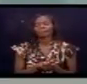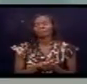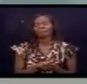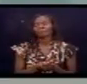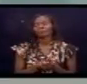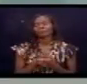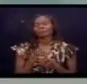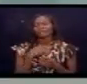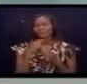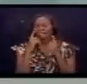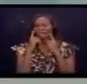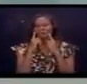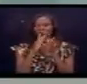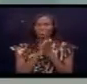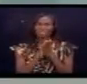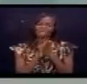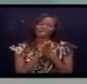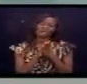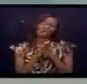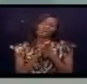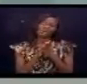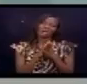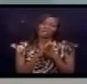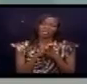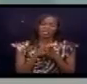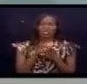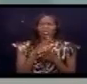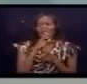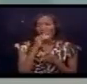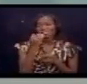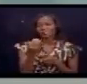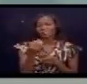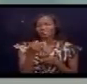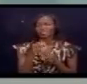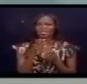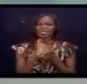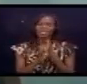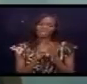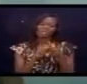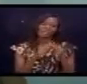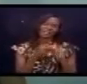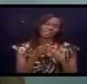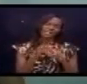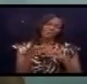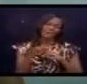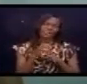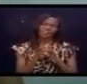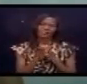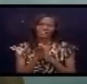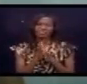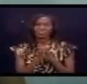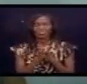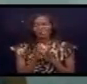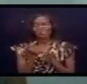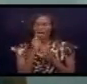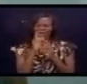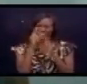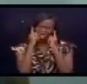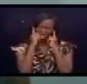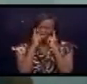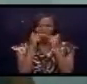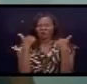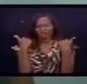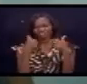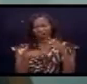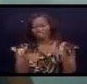have, maybe they don't have partners, sometimes it's their own decision, others just talking to their parents, but maybe the older one, they've got somebody that they need to make